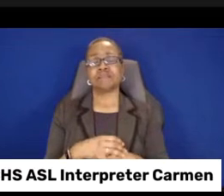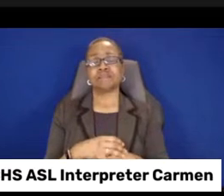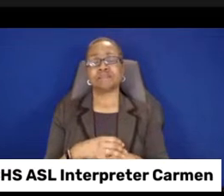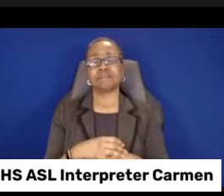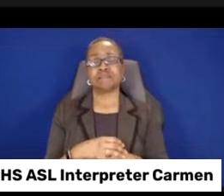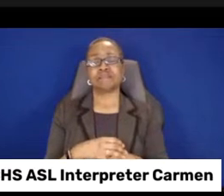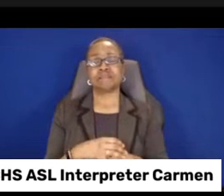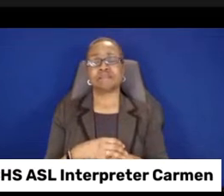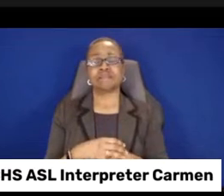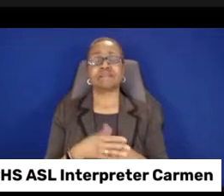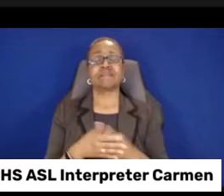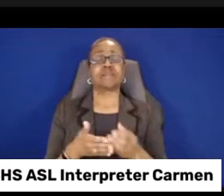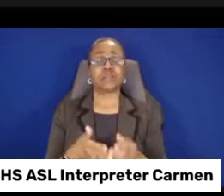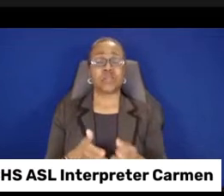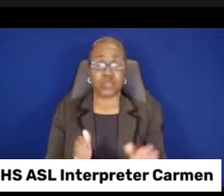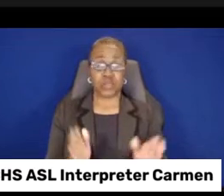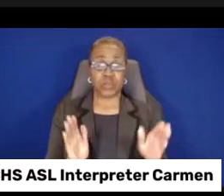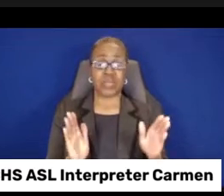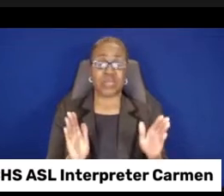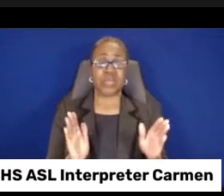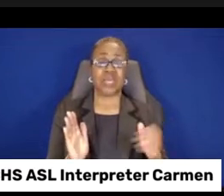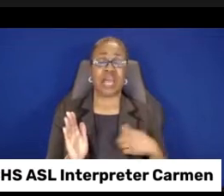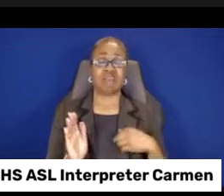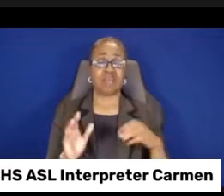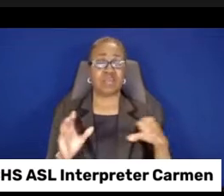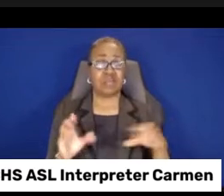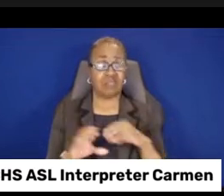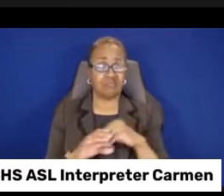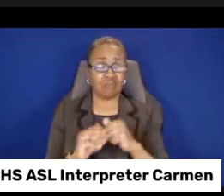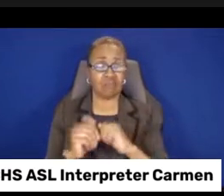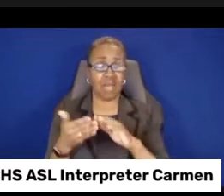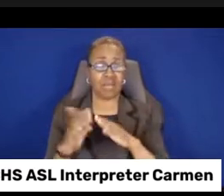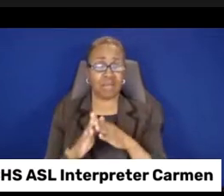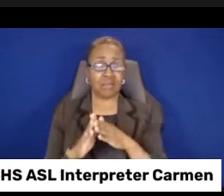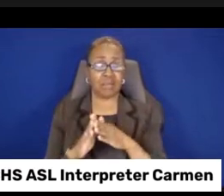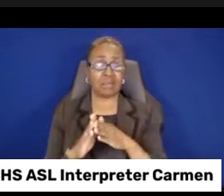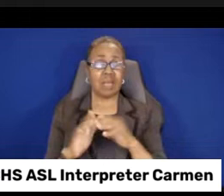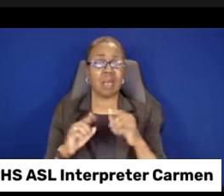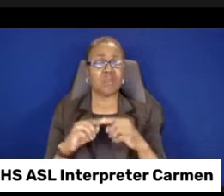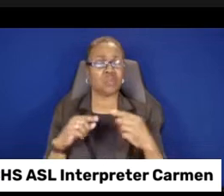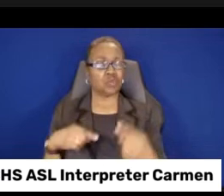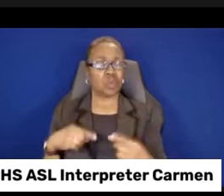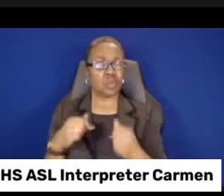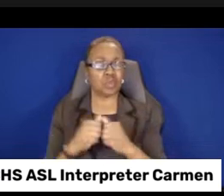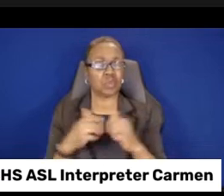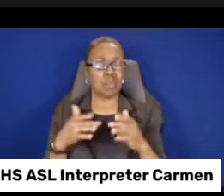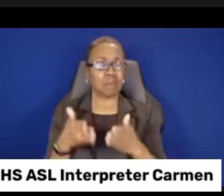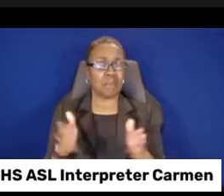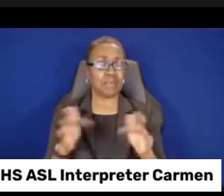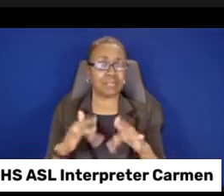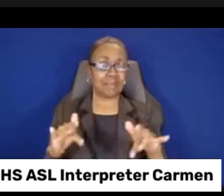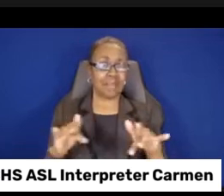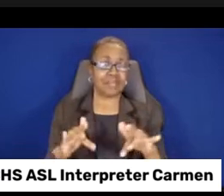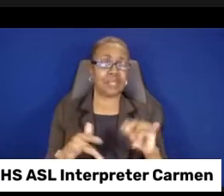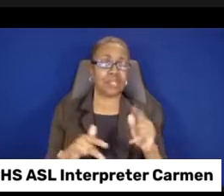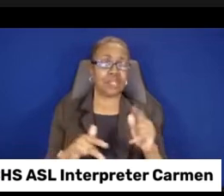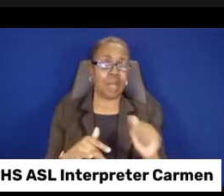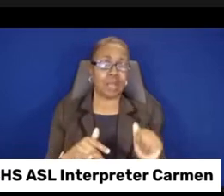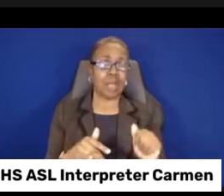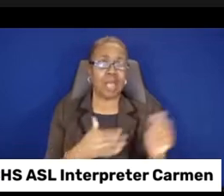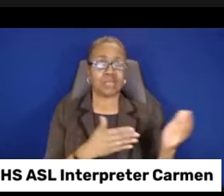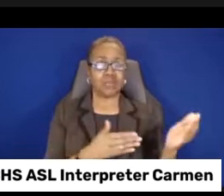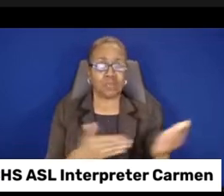And generally speaking, I've been active in my neighborhood around struggles over public space. And Joanna has been